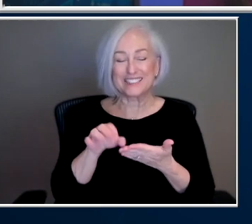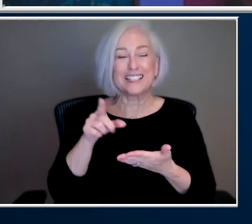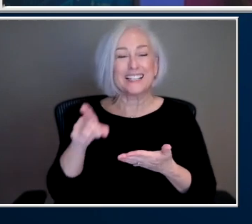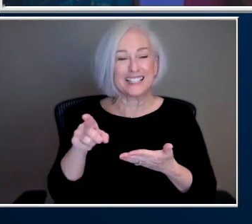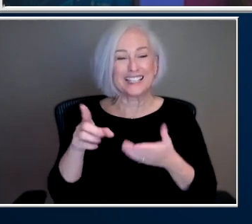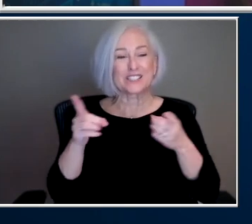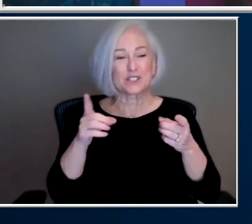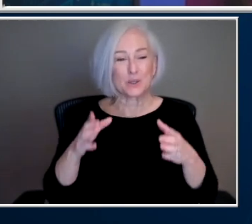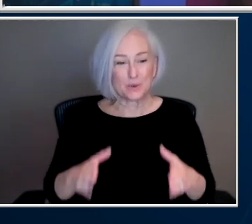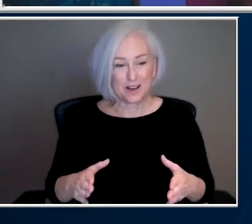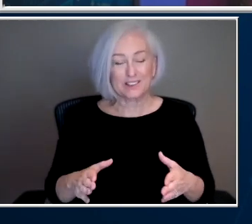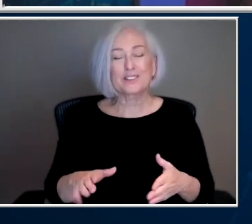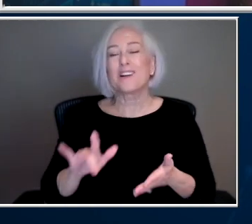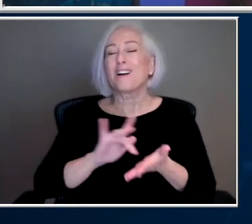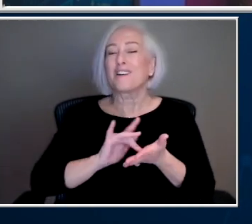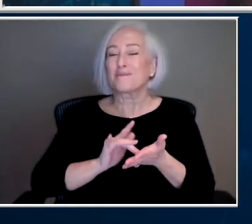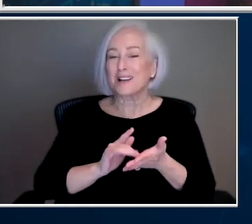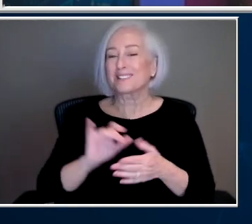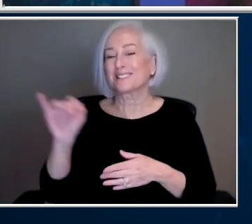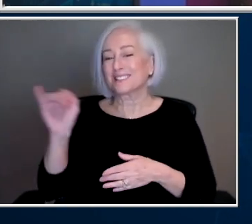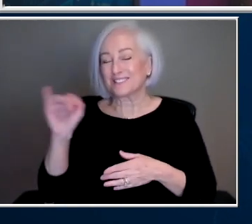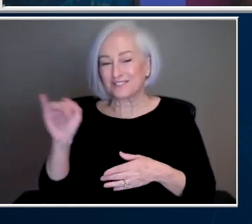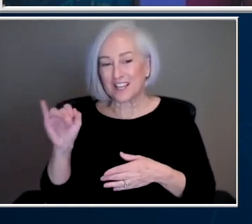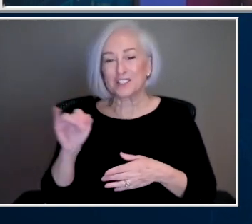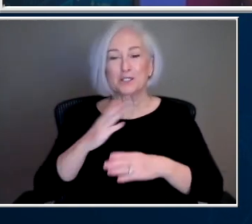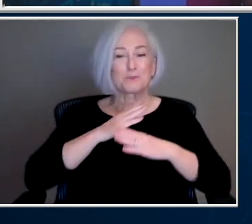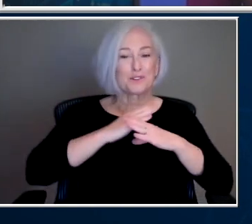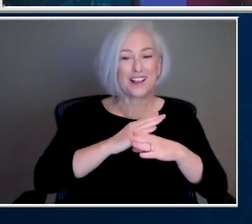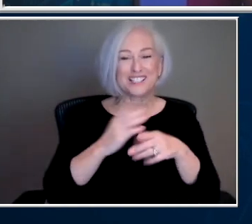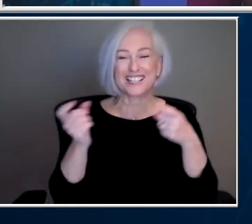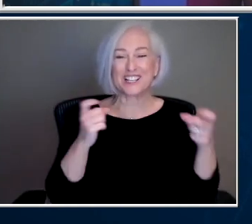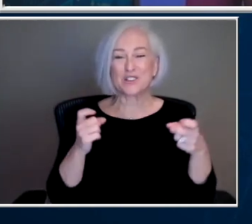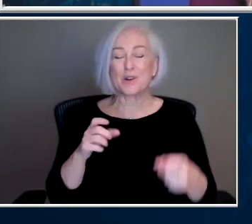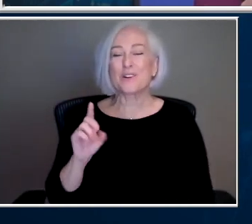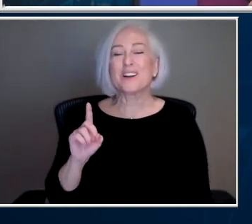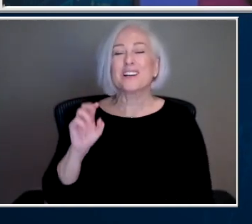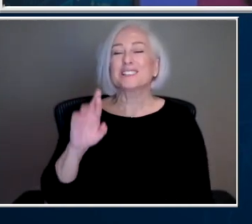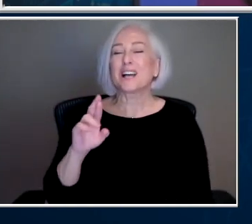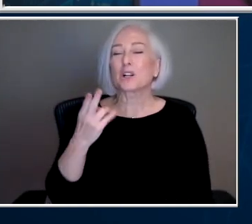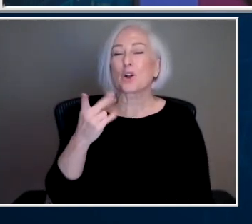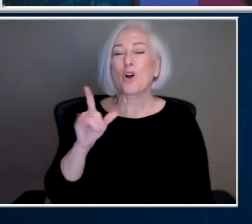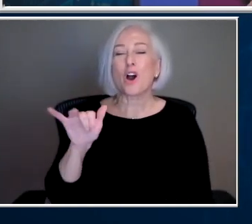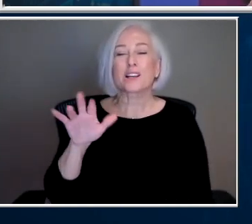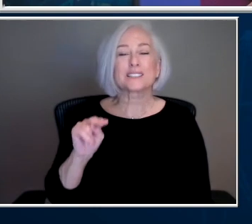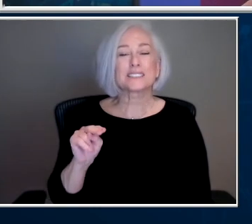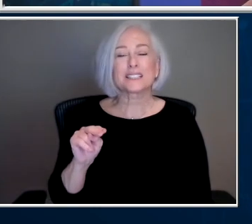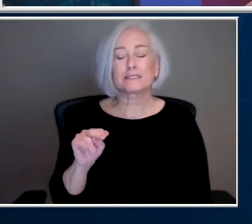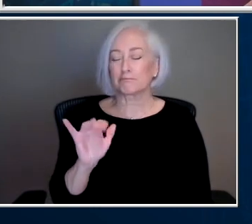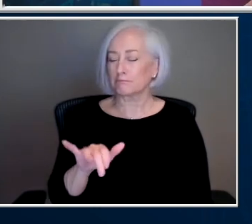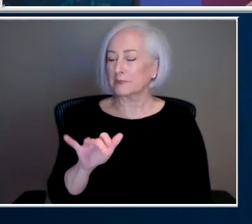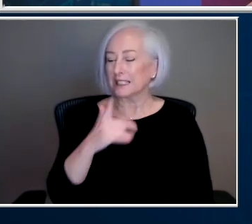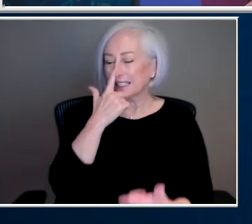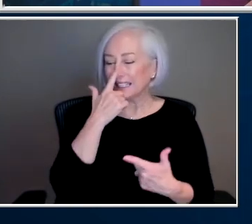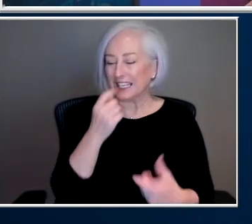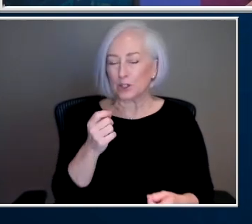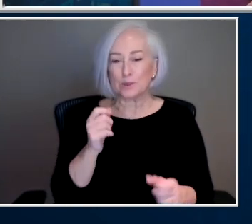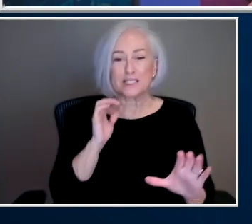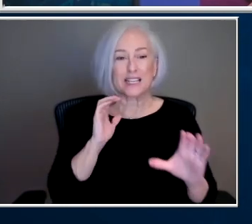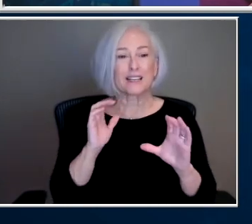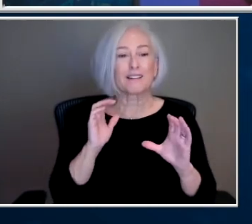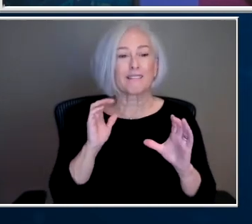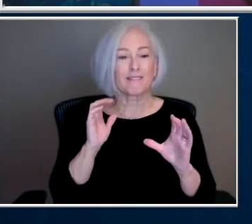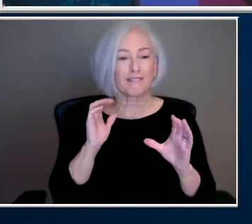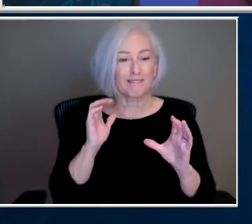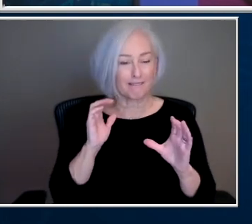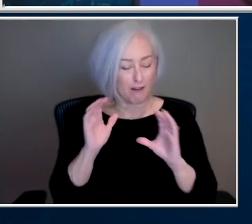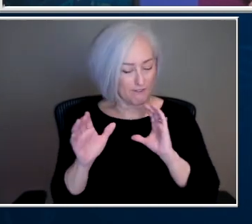Prevention and Control. Dr. Hawk, this is such an interesting conversation. You see the patients in the acute form of their infections,